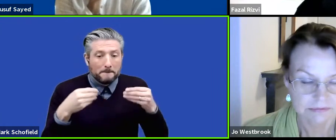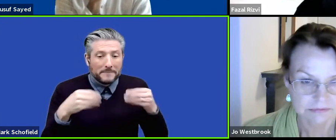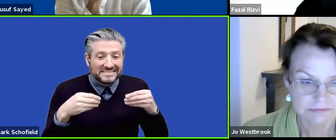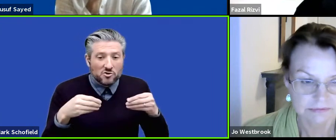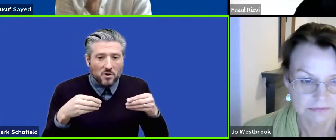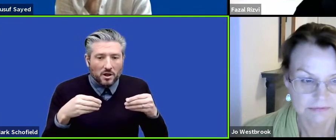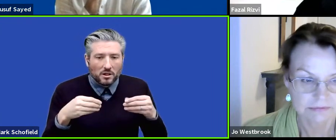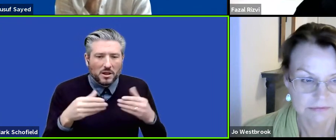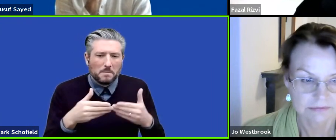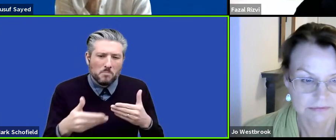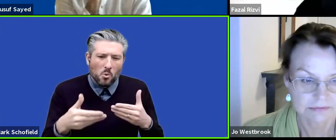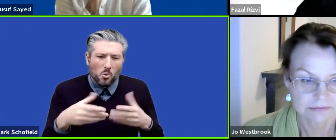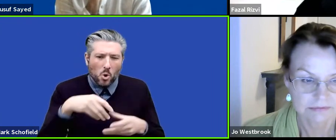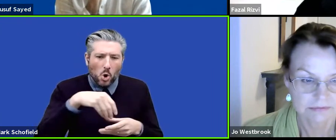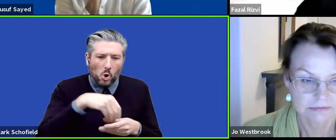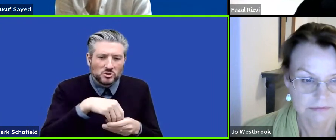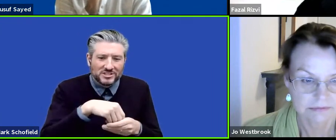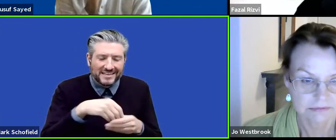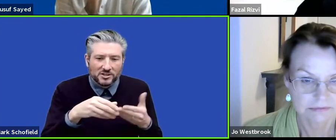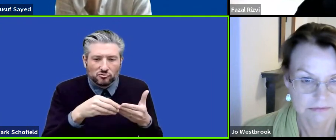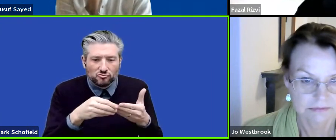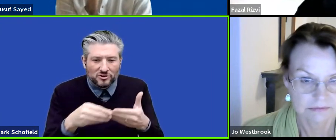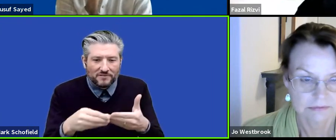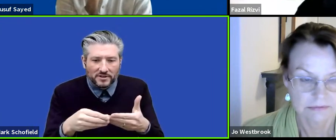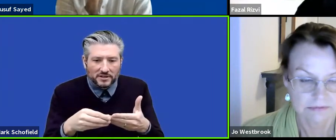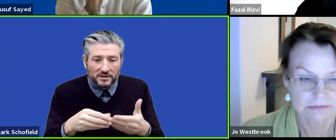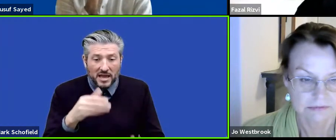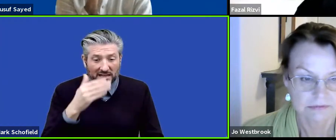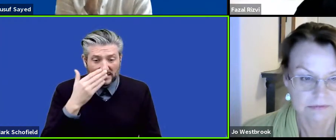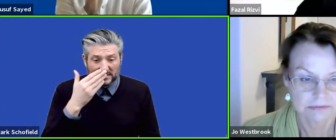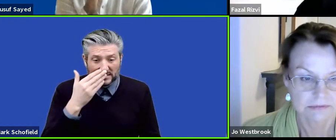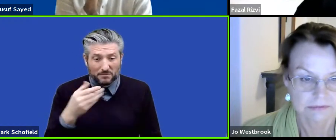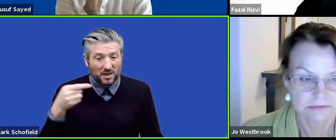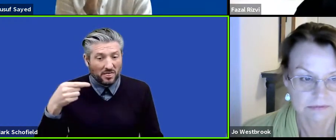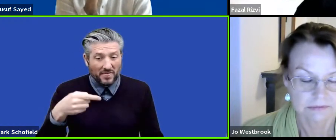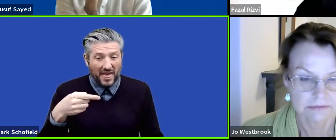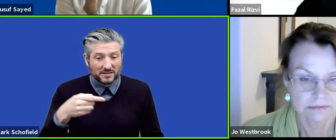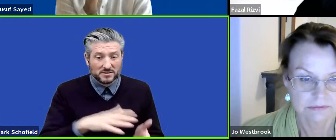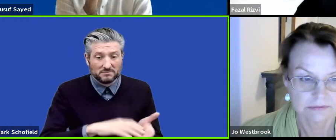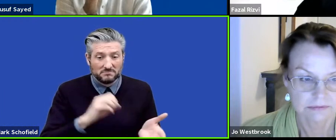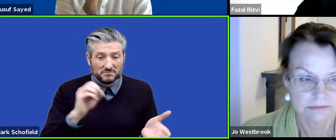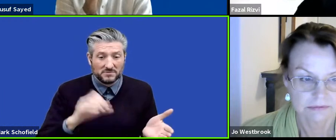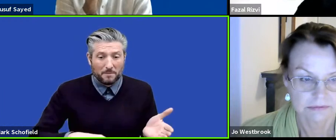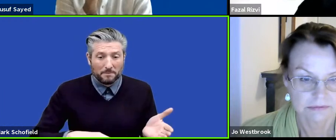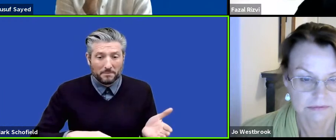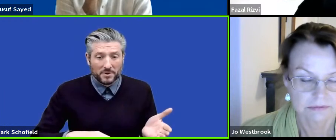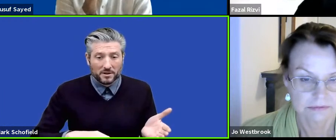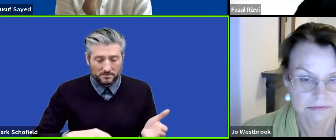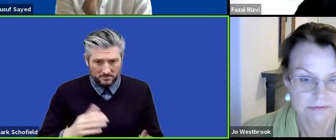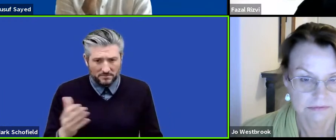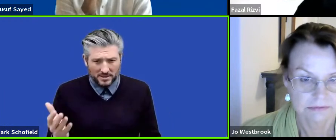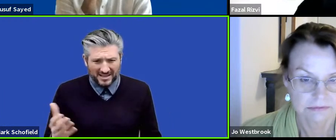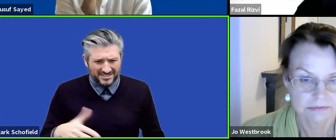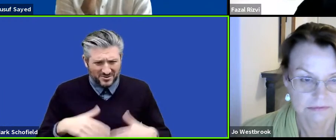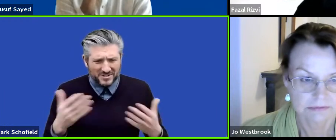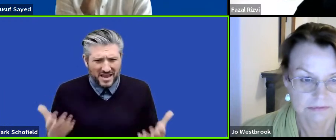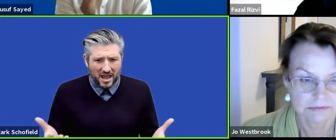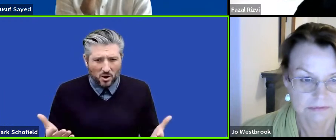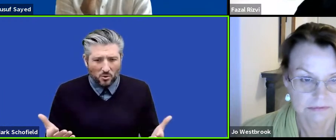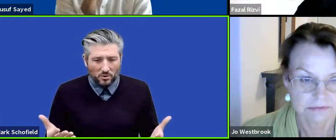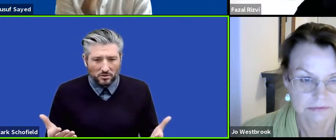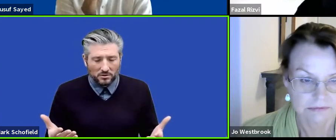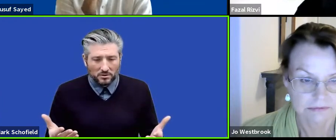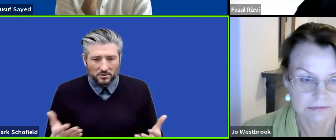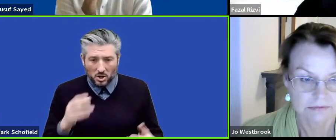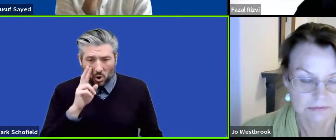driven has simply been dumped through the technology. In other words, it's no different to the old